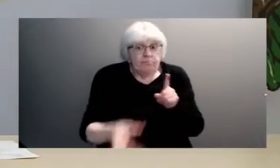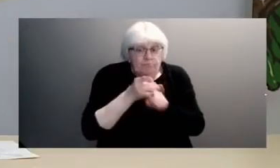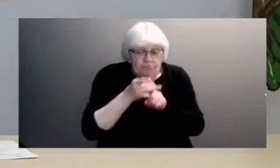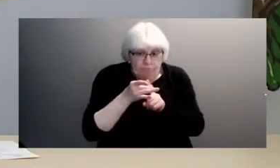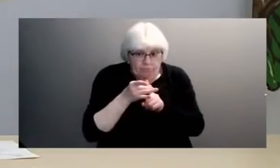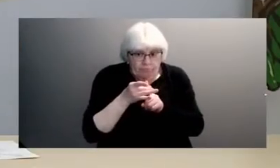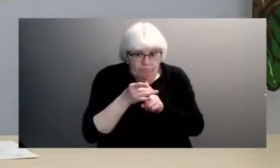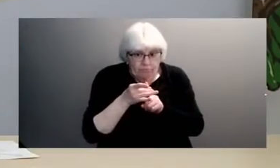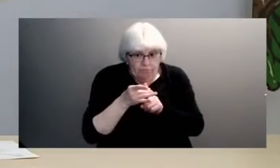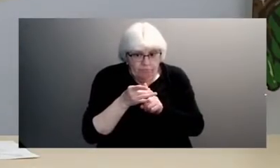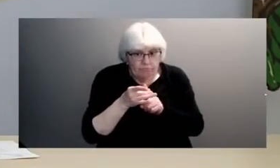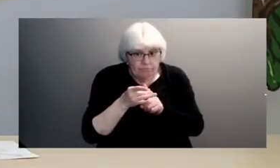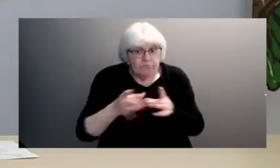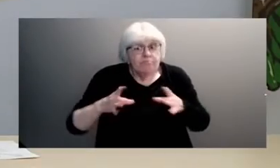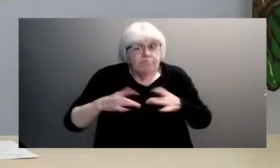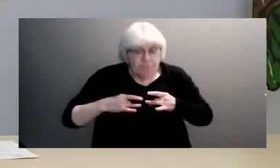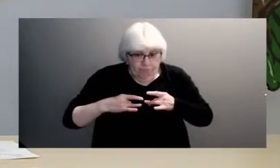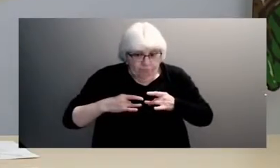information.